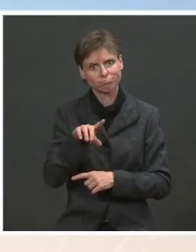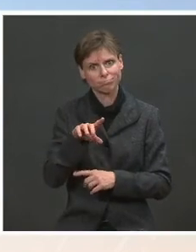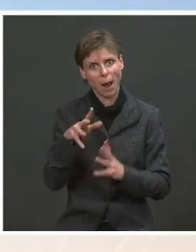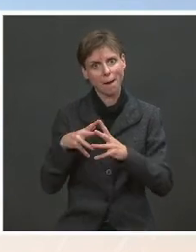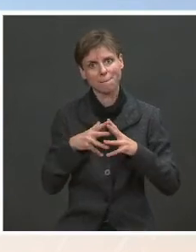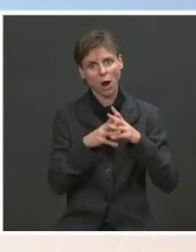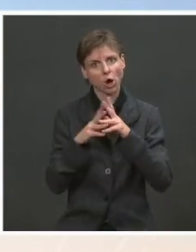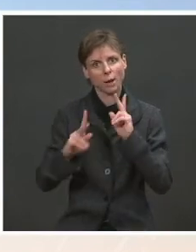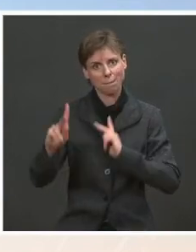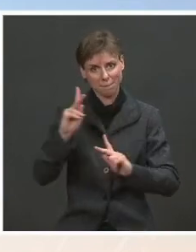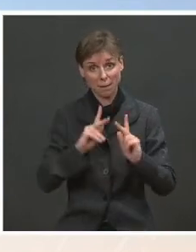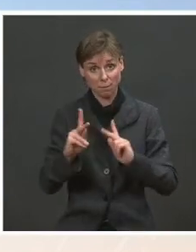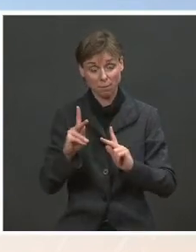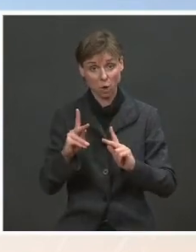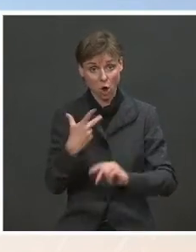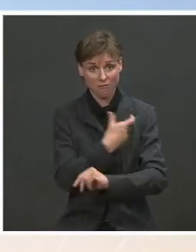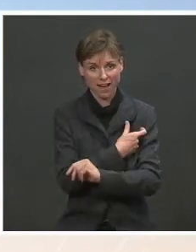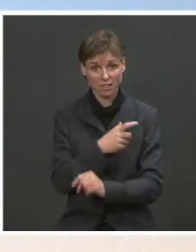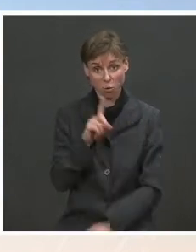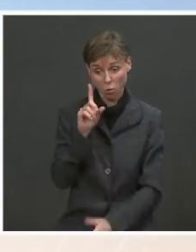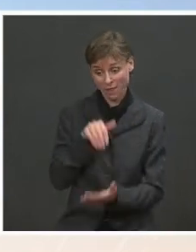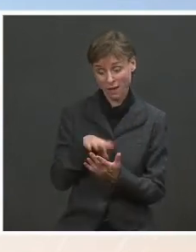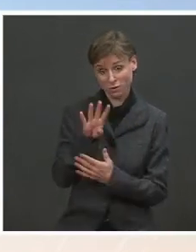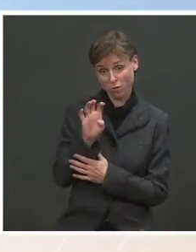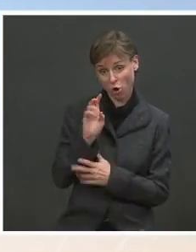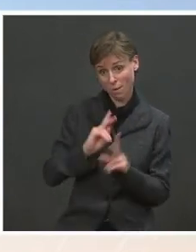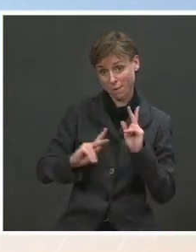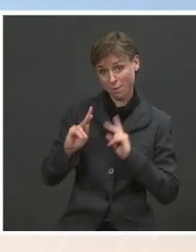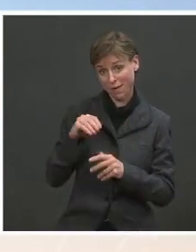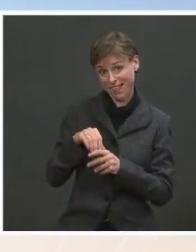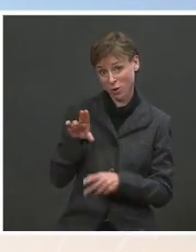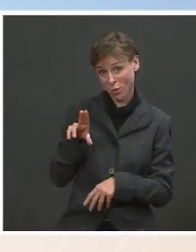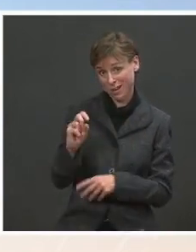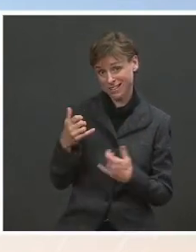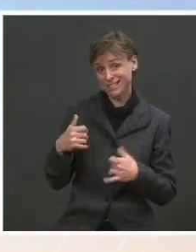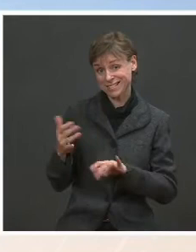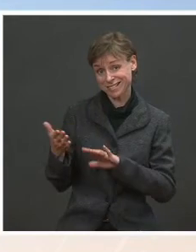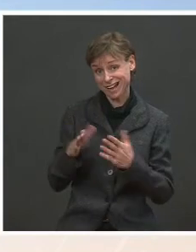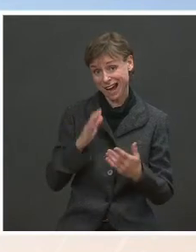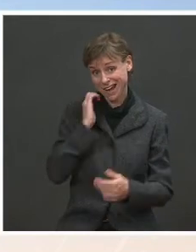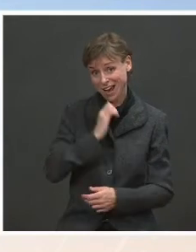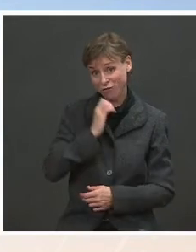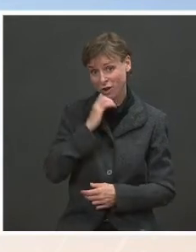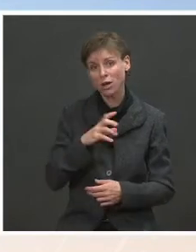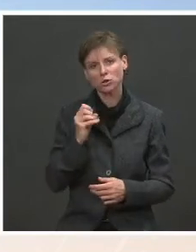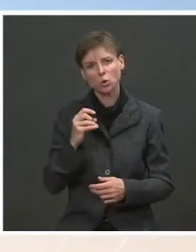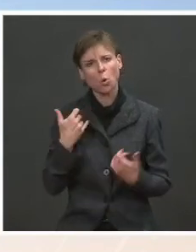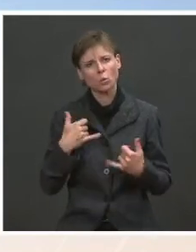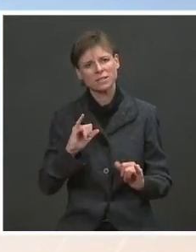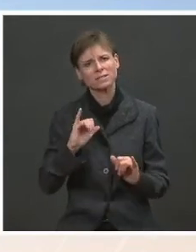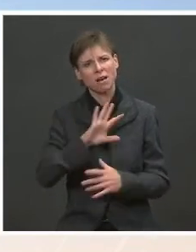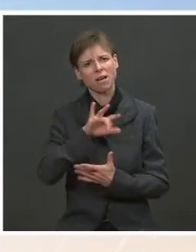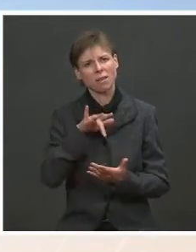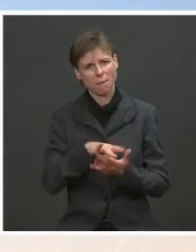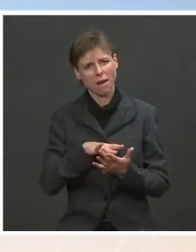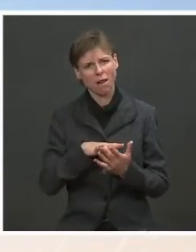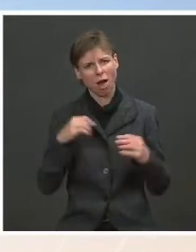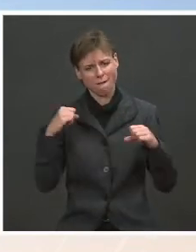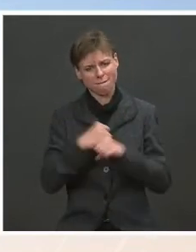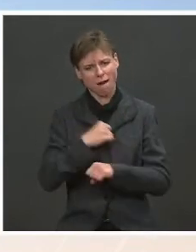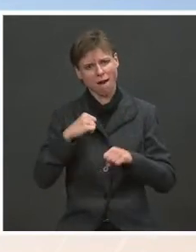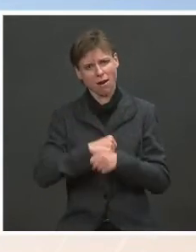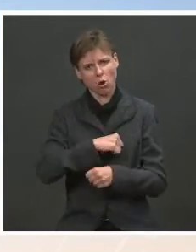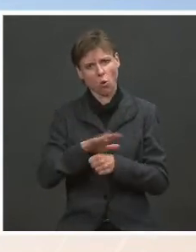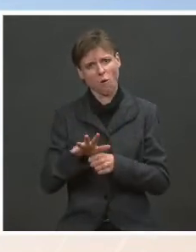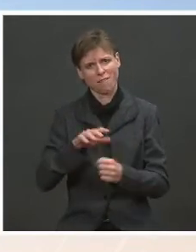a day are still dying in the United States of America. And so we are still in the midst of fighting a war against the pandemic right here. Now, we have